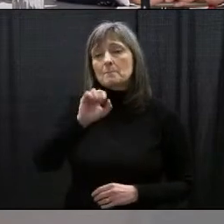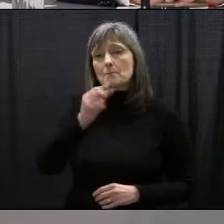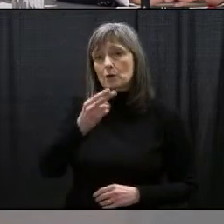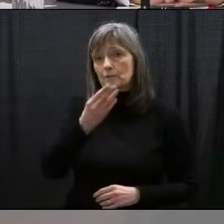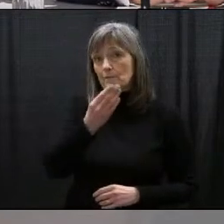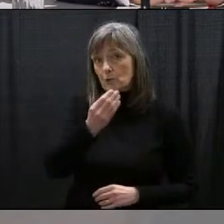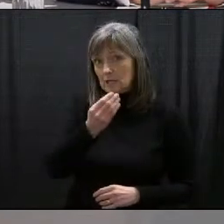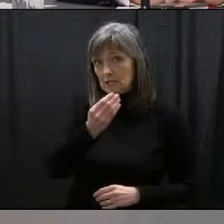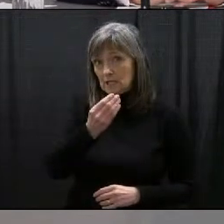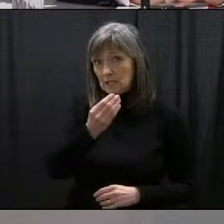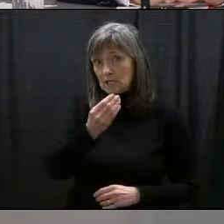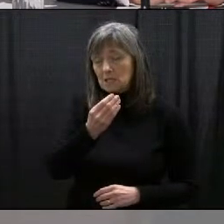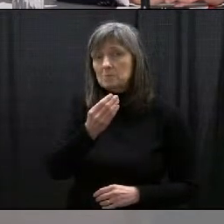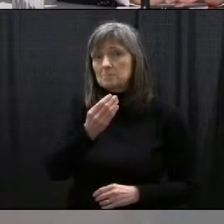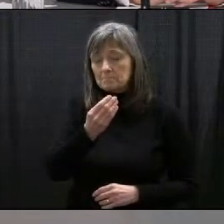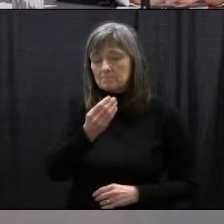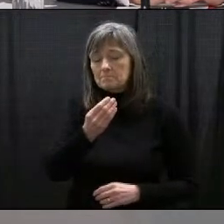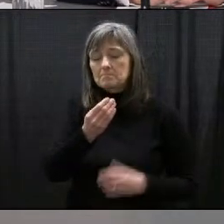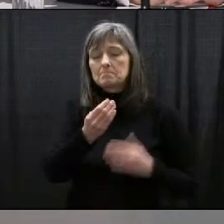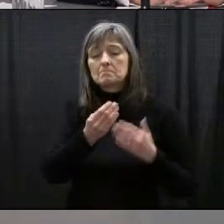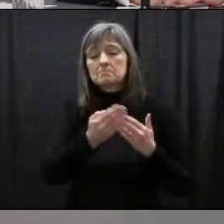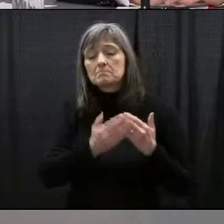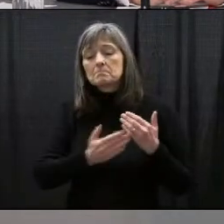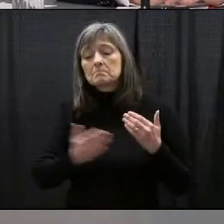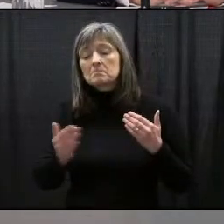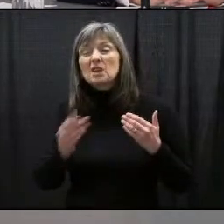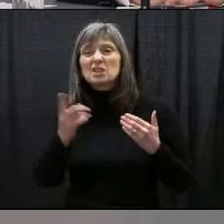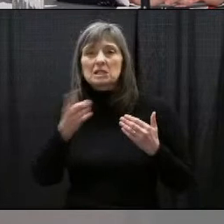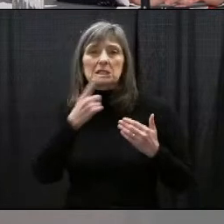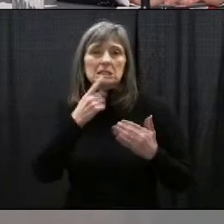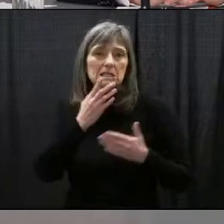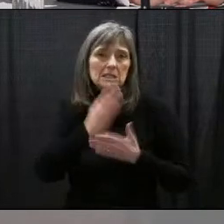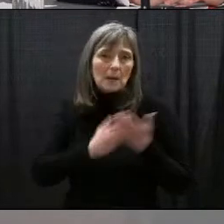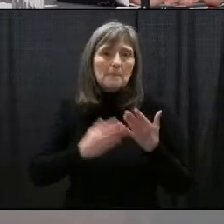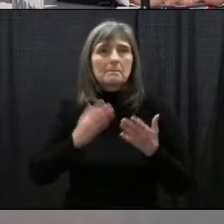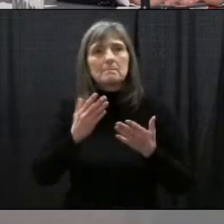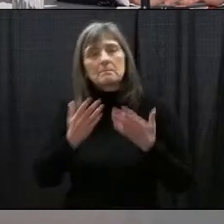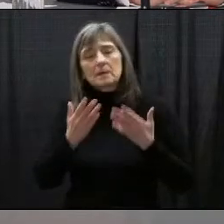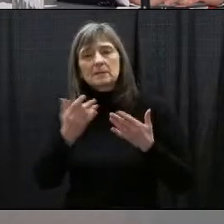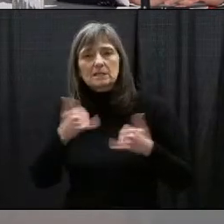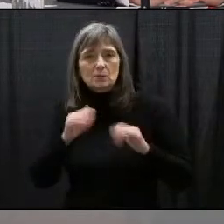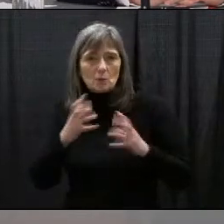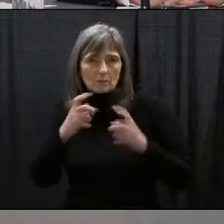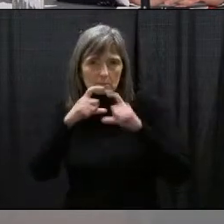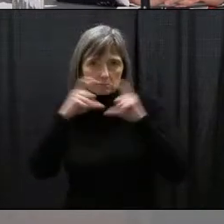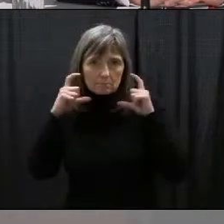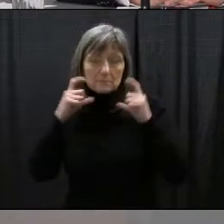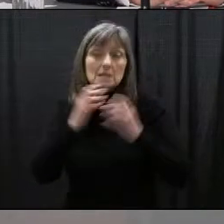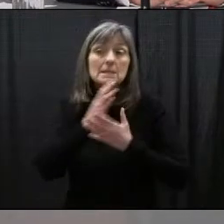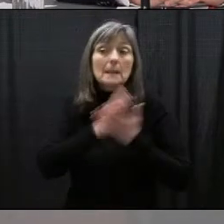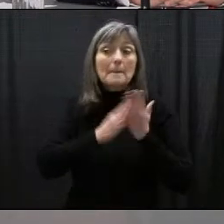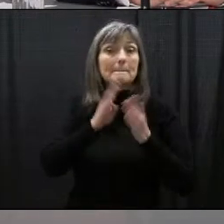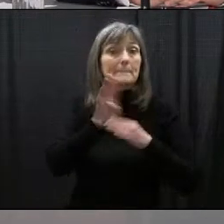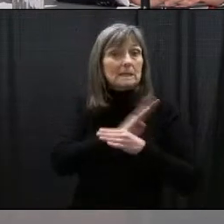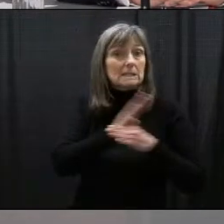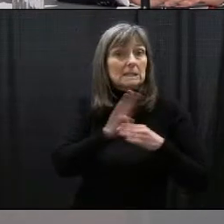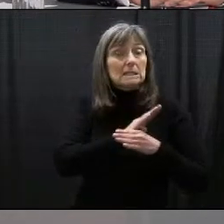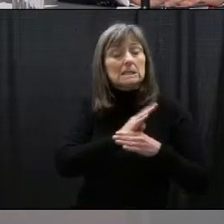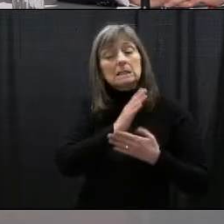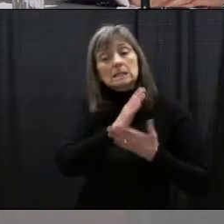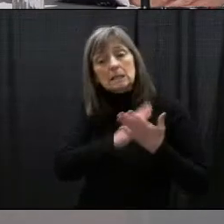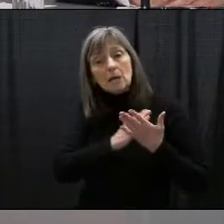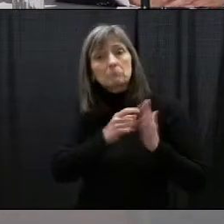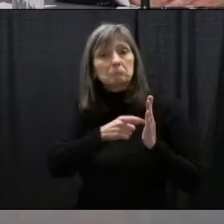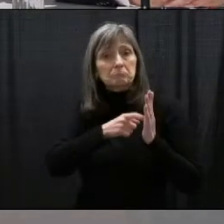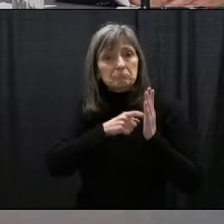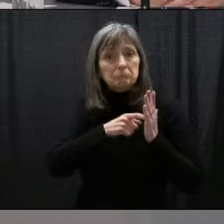14th, as was mentioned, some people may still want to mask up, some businesses may still want to have some requirements in place for people to come